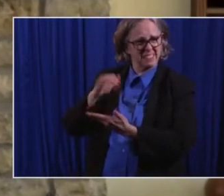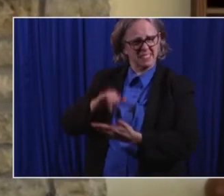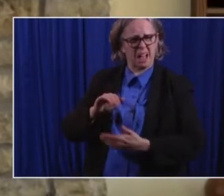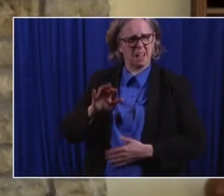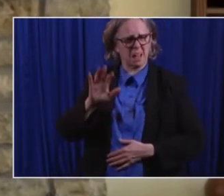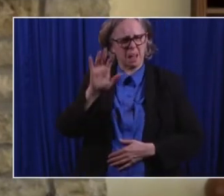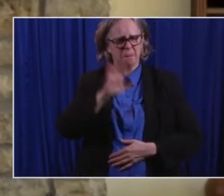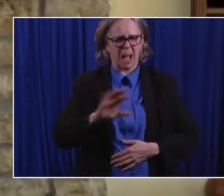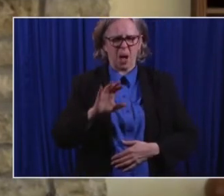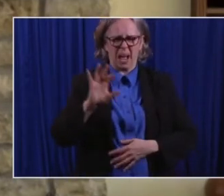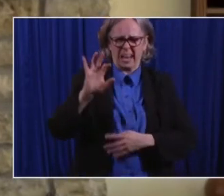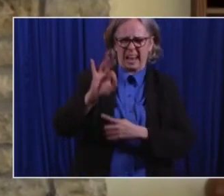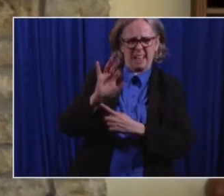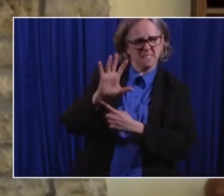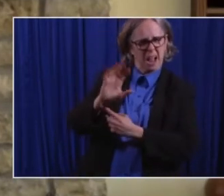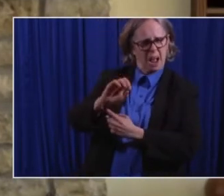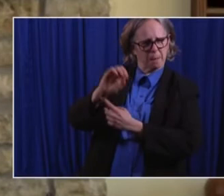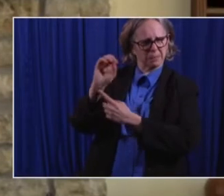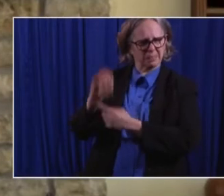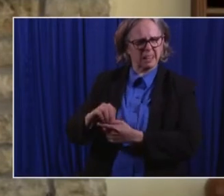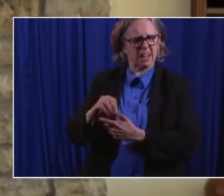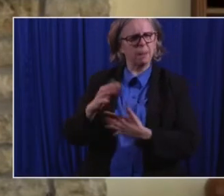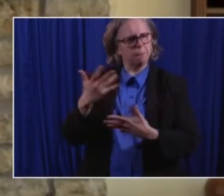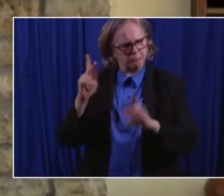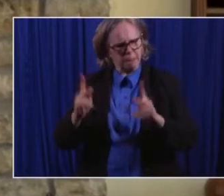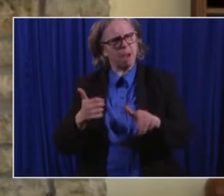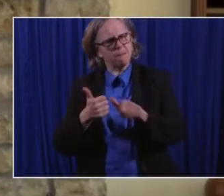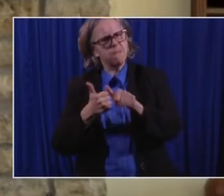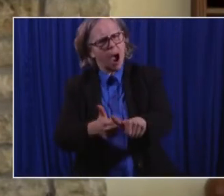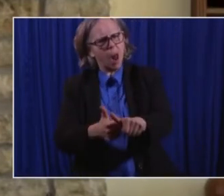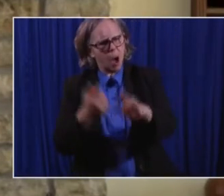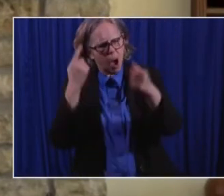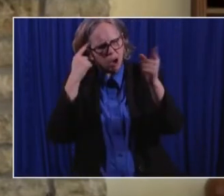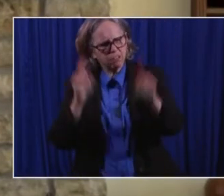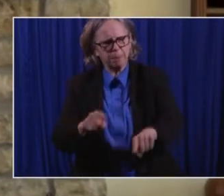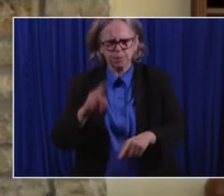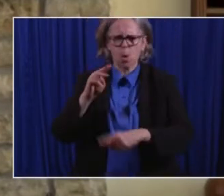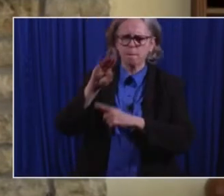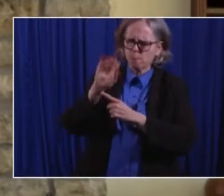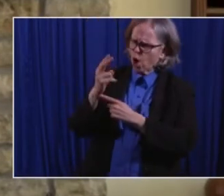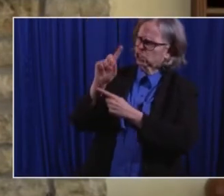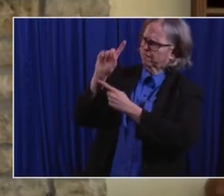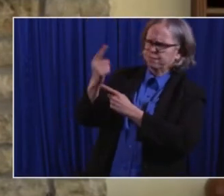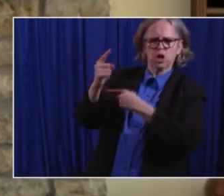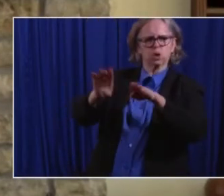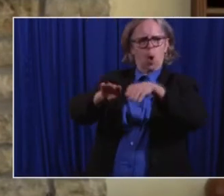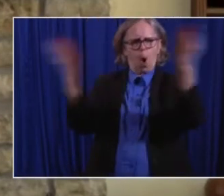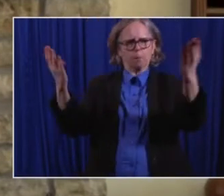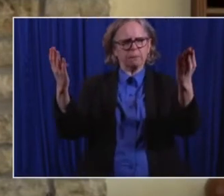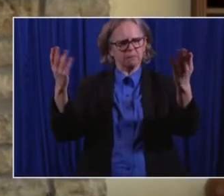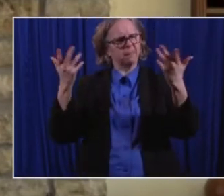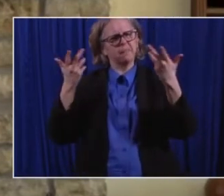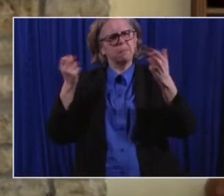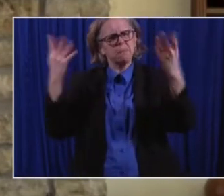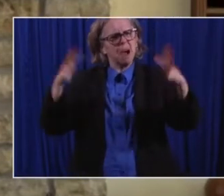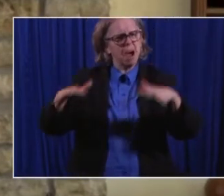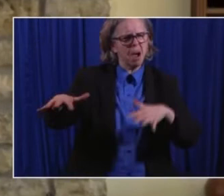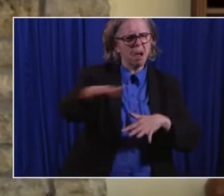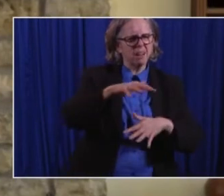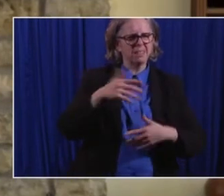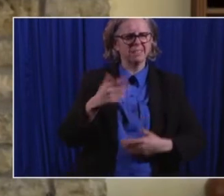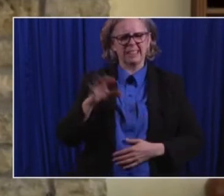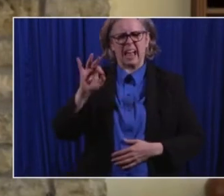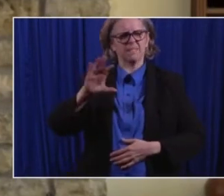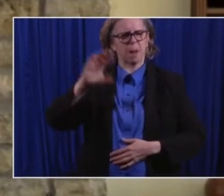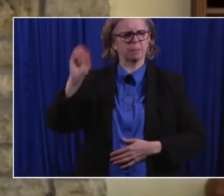full. And we got about 95% of these kids back in school by March 1. We got some who are coming a week late, some are coming 2 weeks